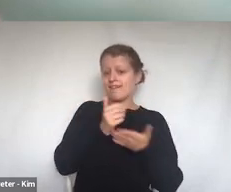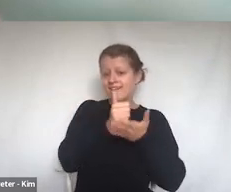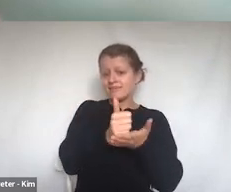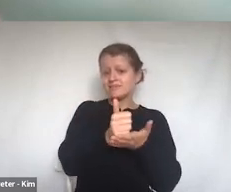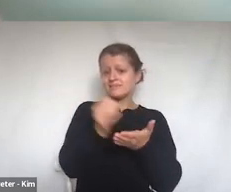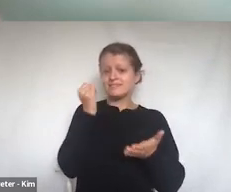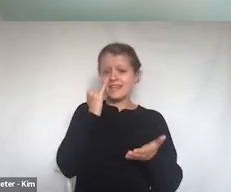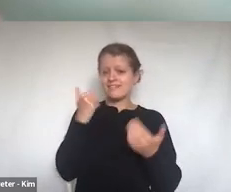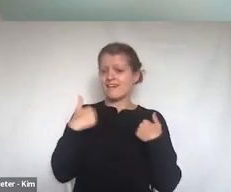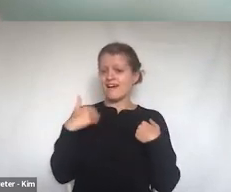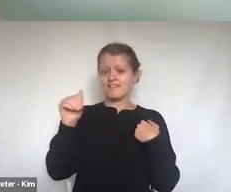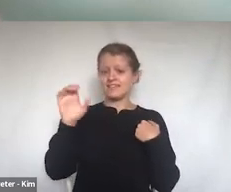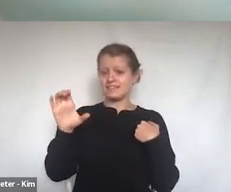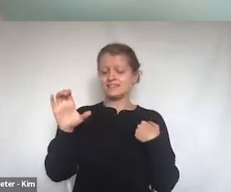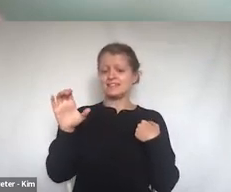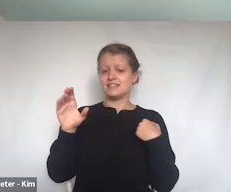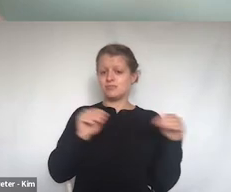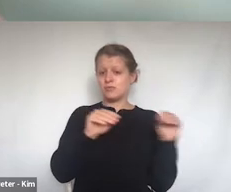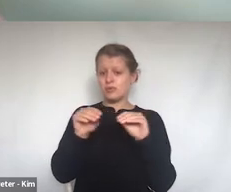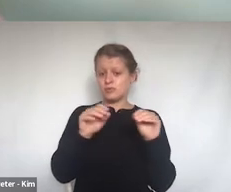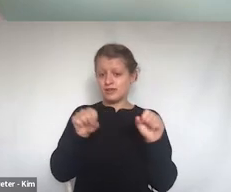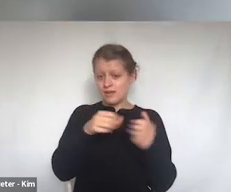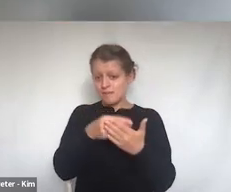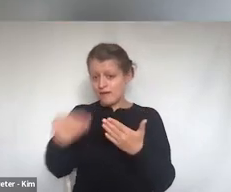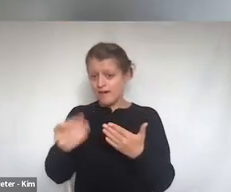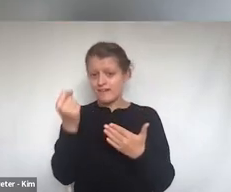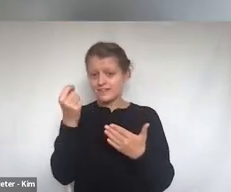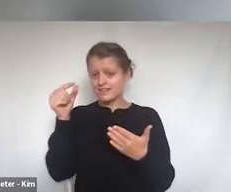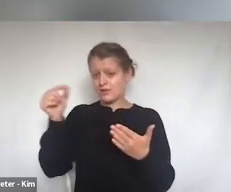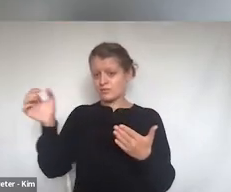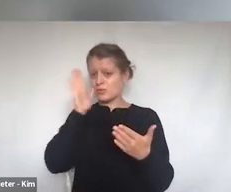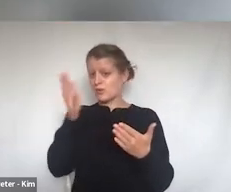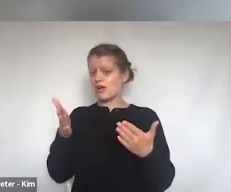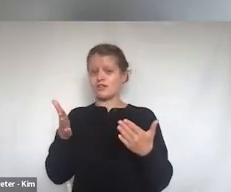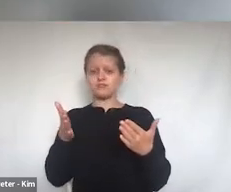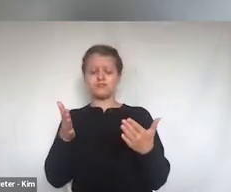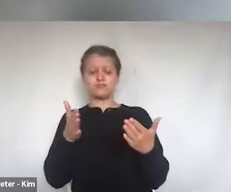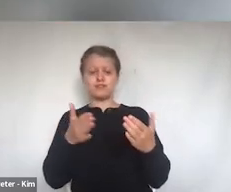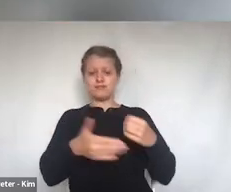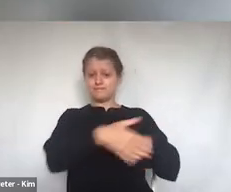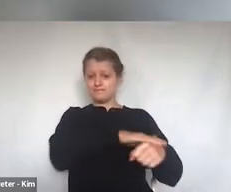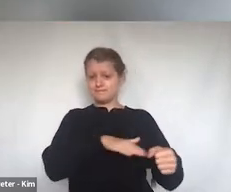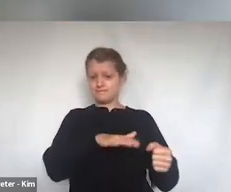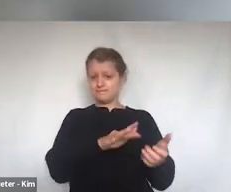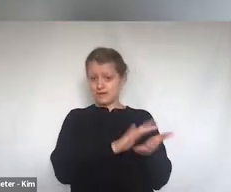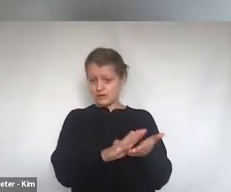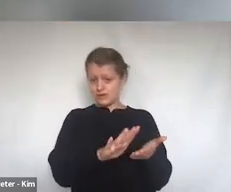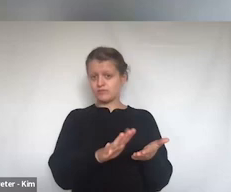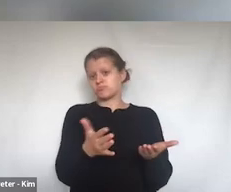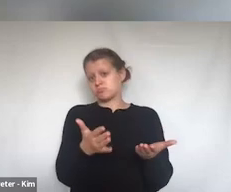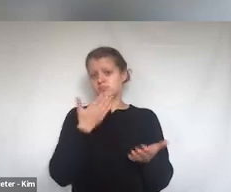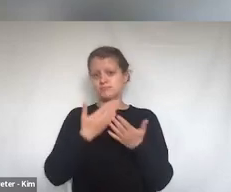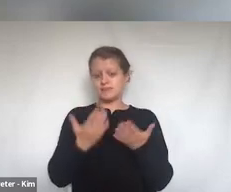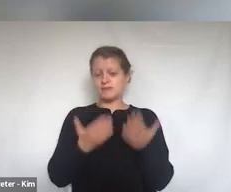of allowing people to cool their own spaces. Great, thank you. And one last question from the audience for you, Dr.